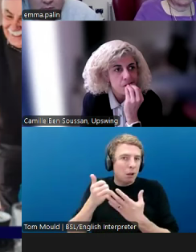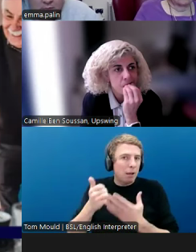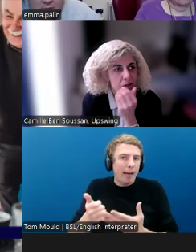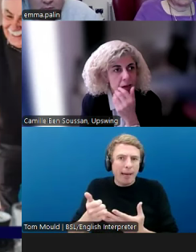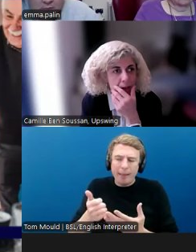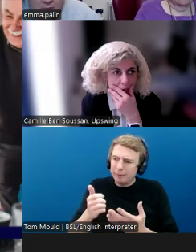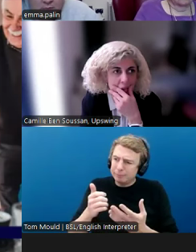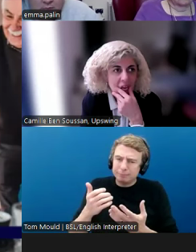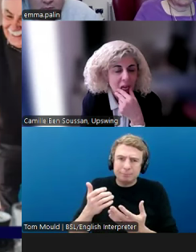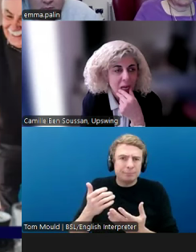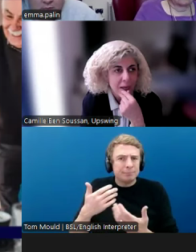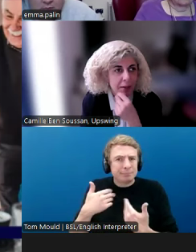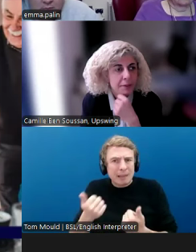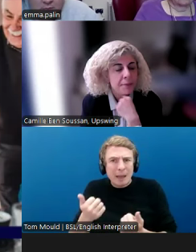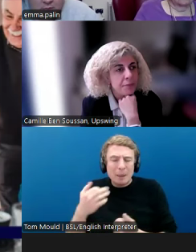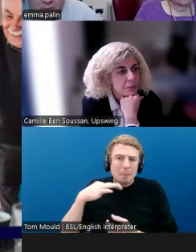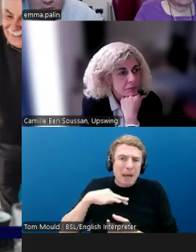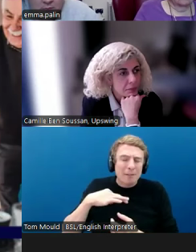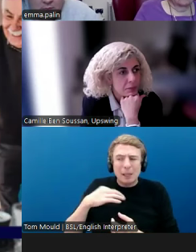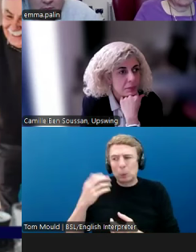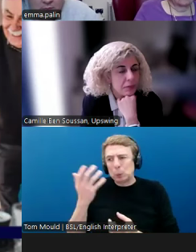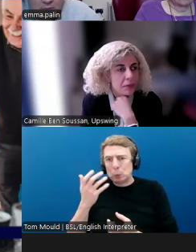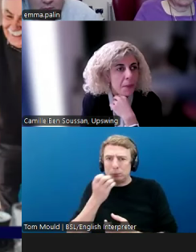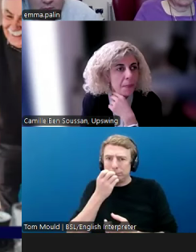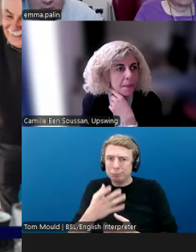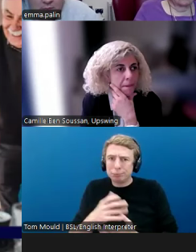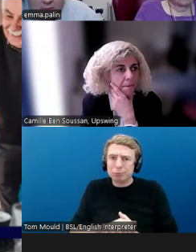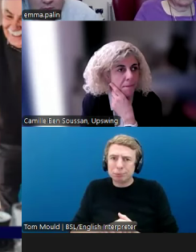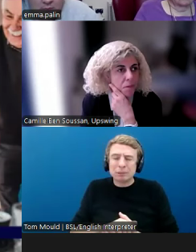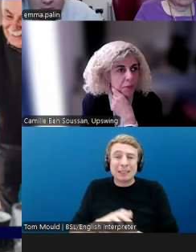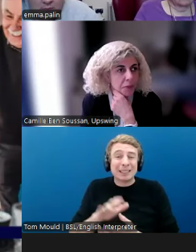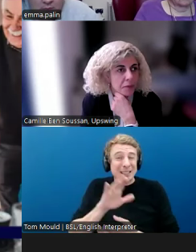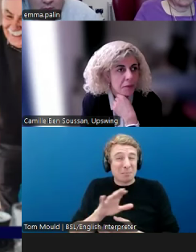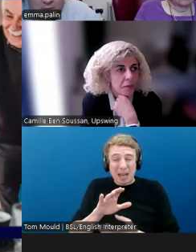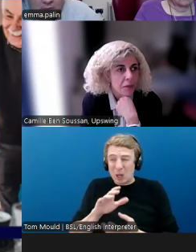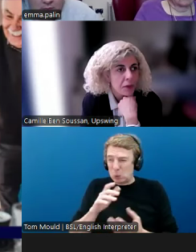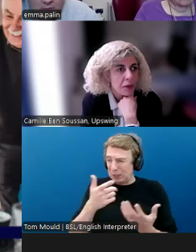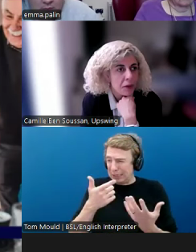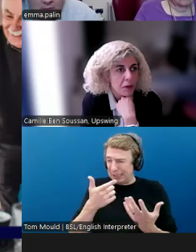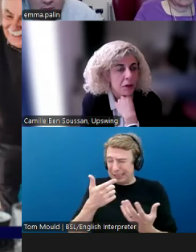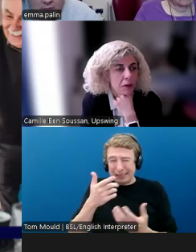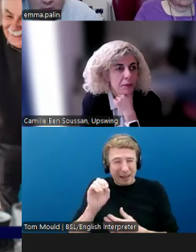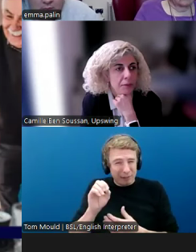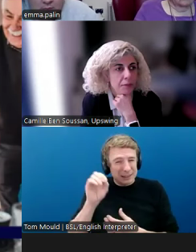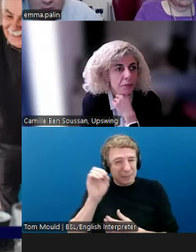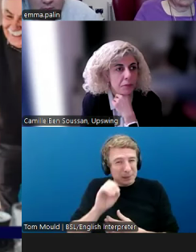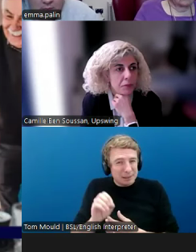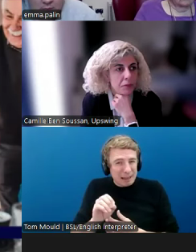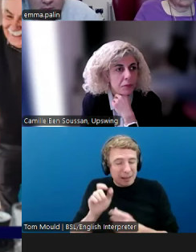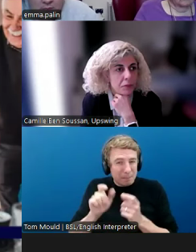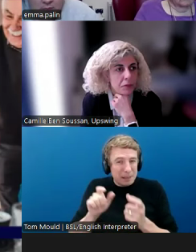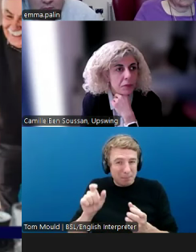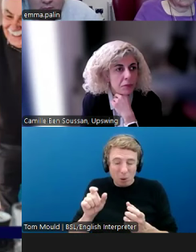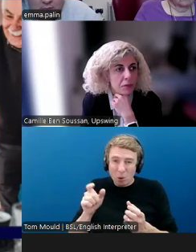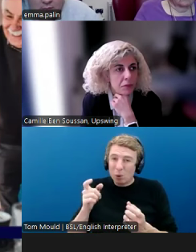escalating number. But about 70% of the people in care homes are affected with some form of dementia